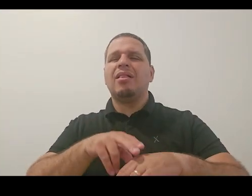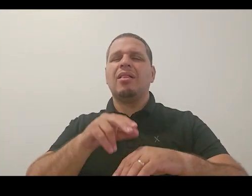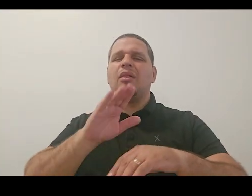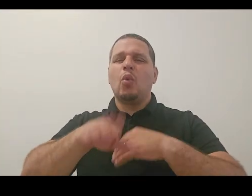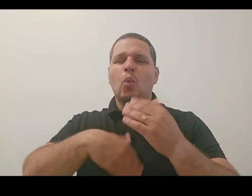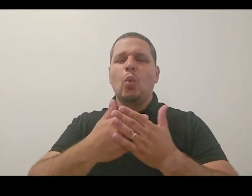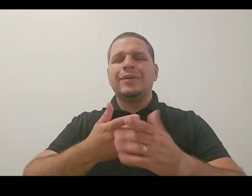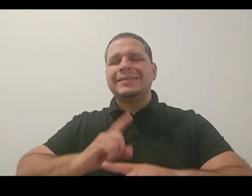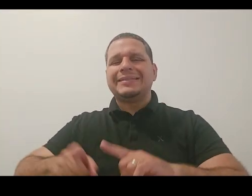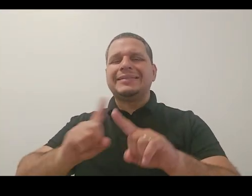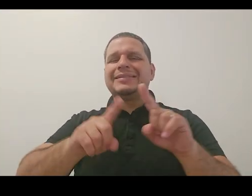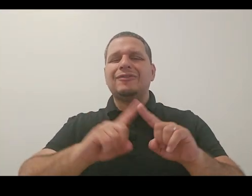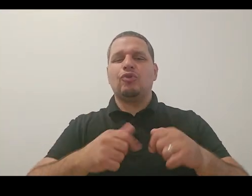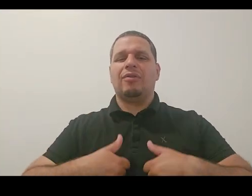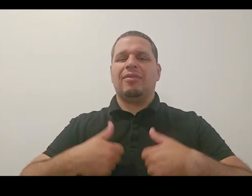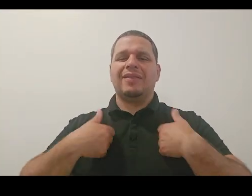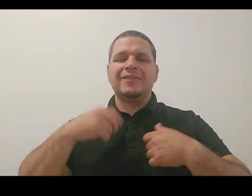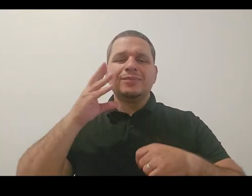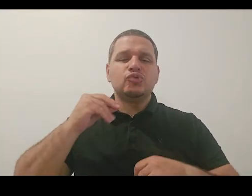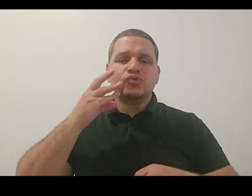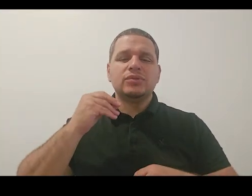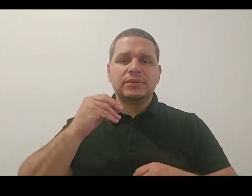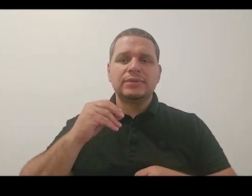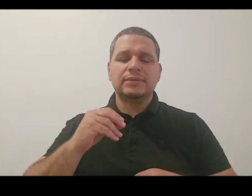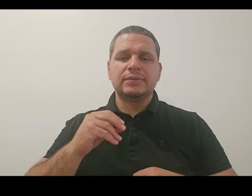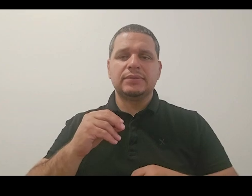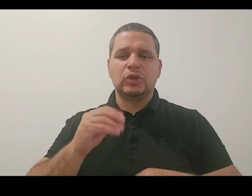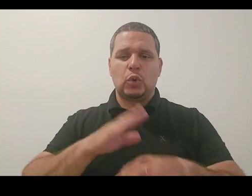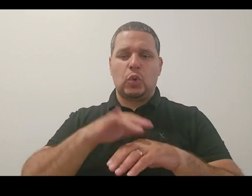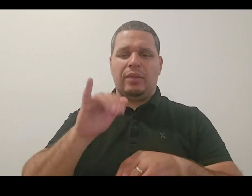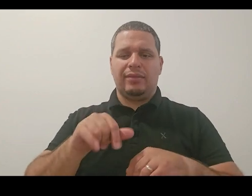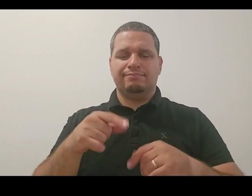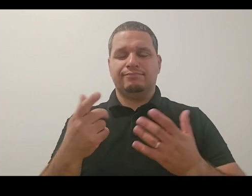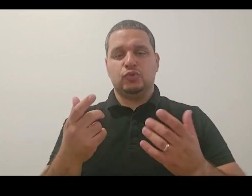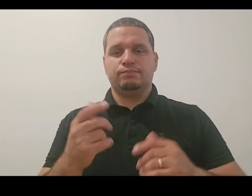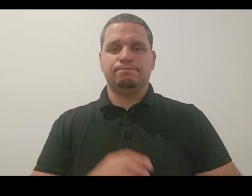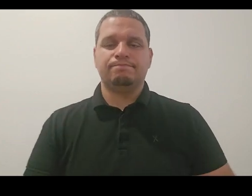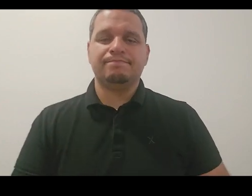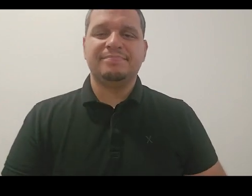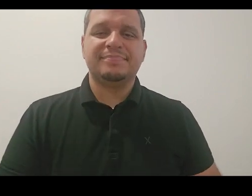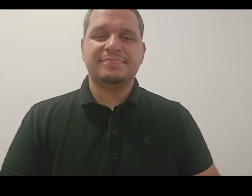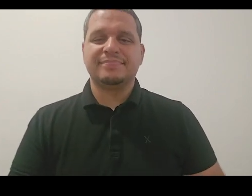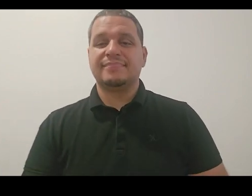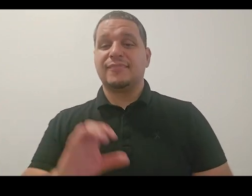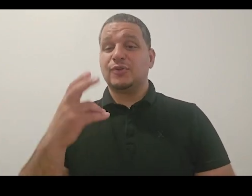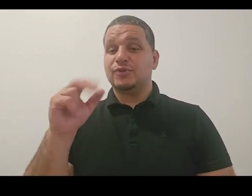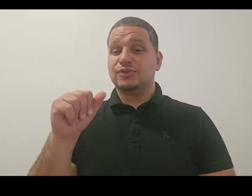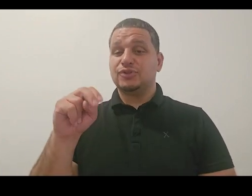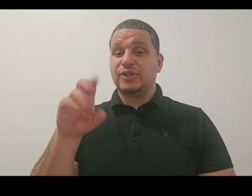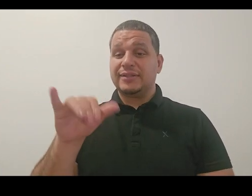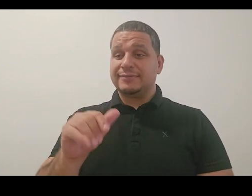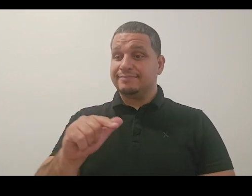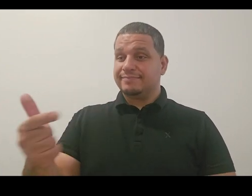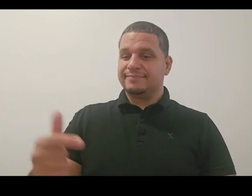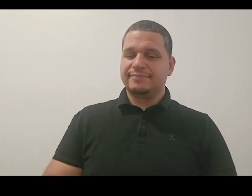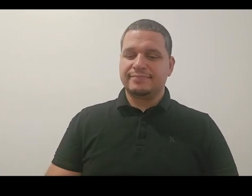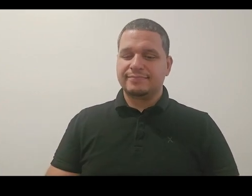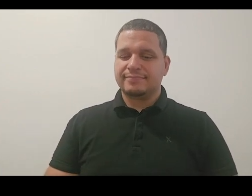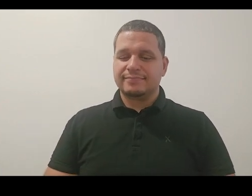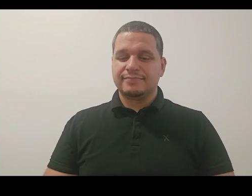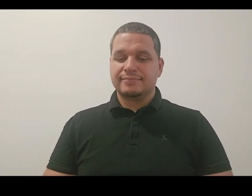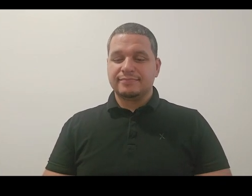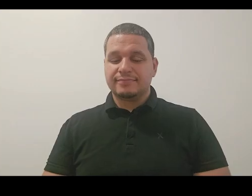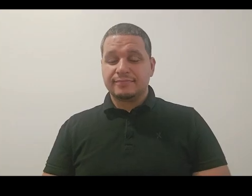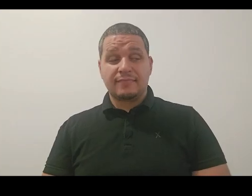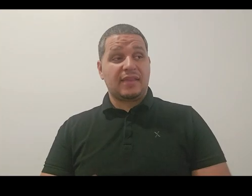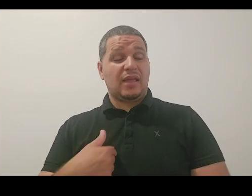and normalize all the different lived experiences that are on this earth. So yeah, and Chancy, I'll